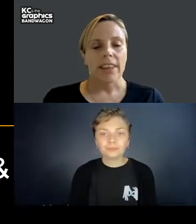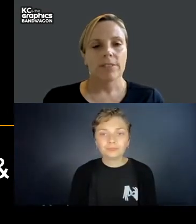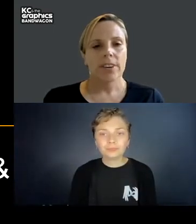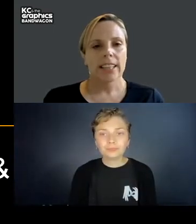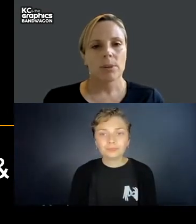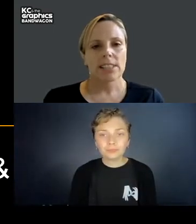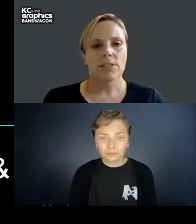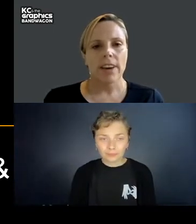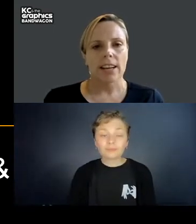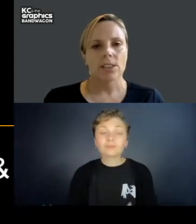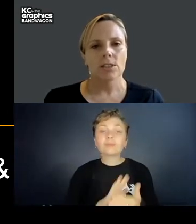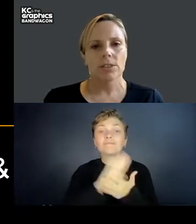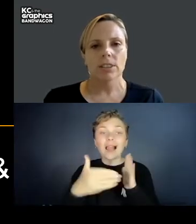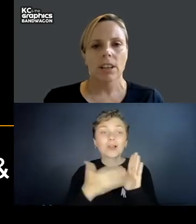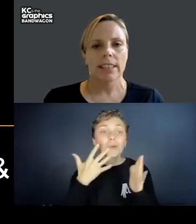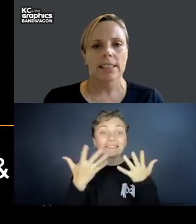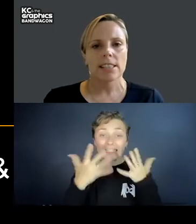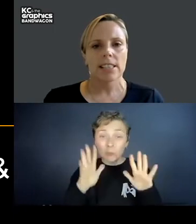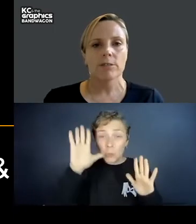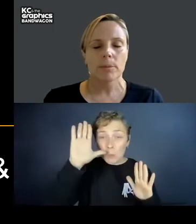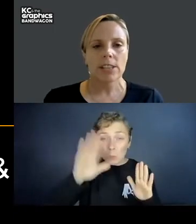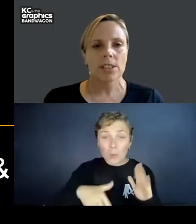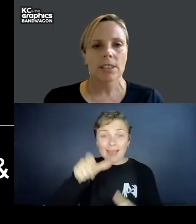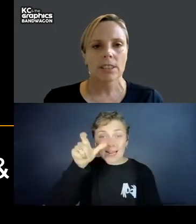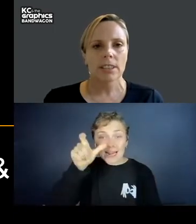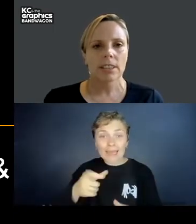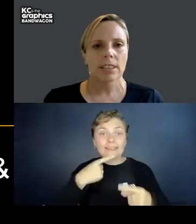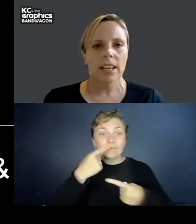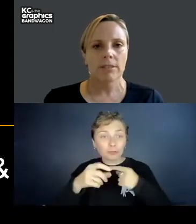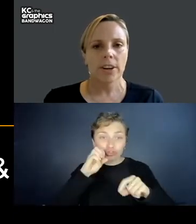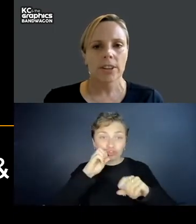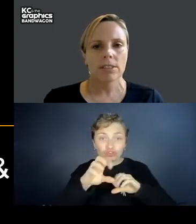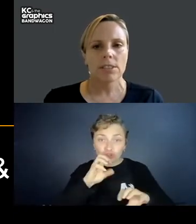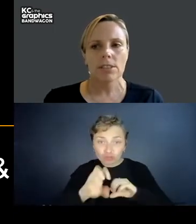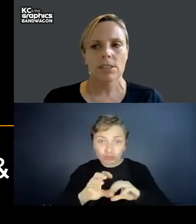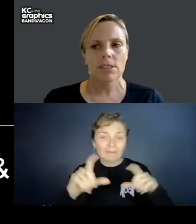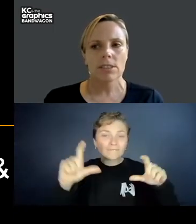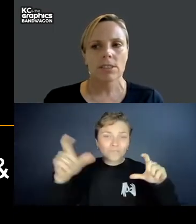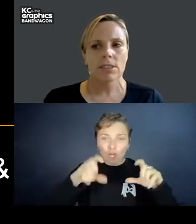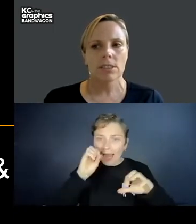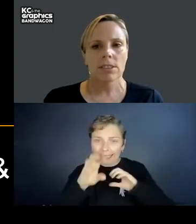And then finally, once you've added all your clients' information and photos,